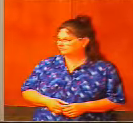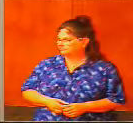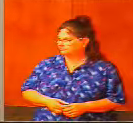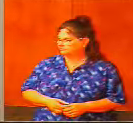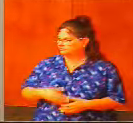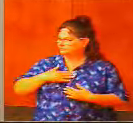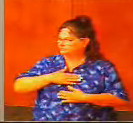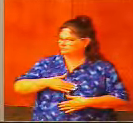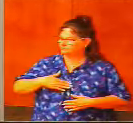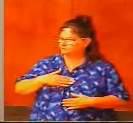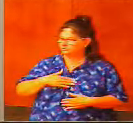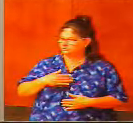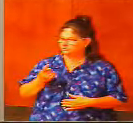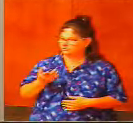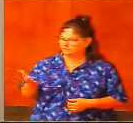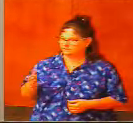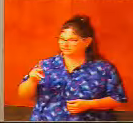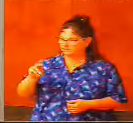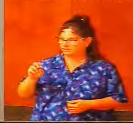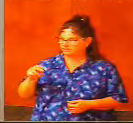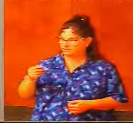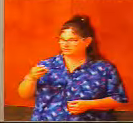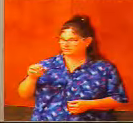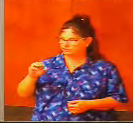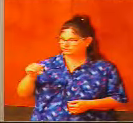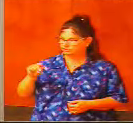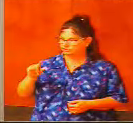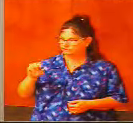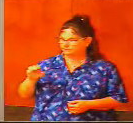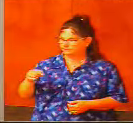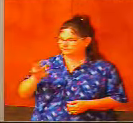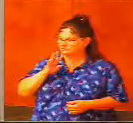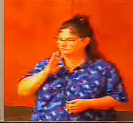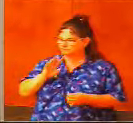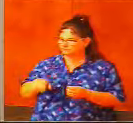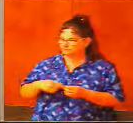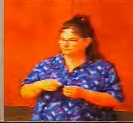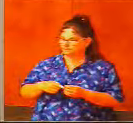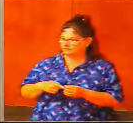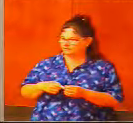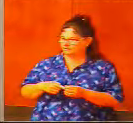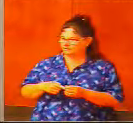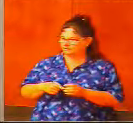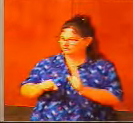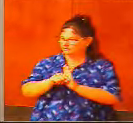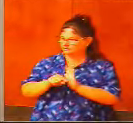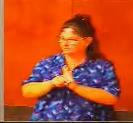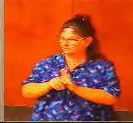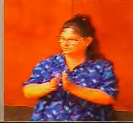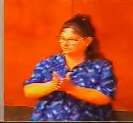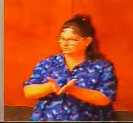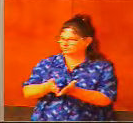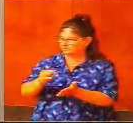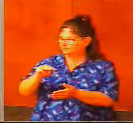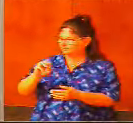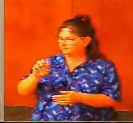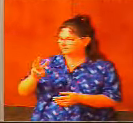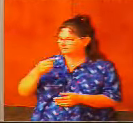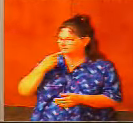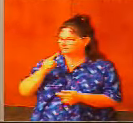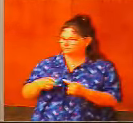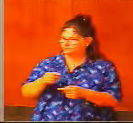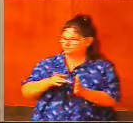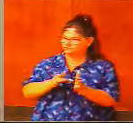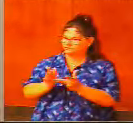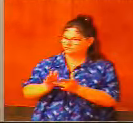I appreciate an observation that Kenneth Chumley makes in his commentary on the Gospel of Matthew. He says, when Jesus called the scribes